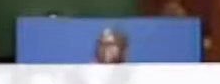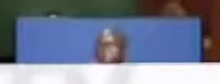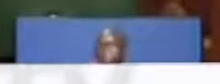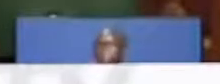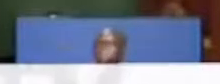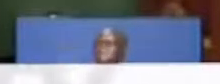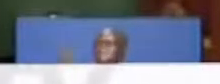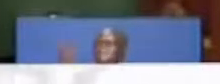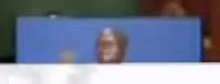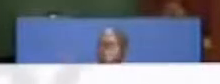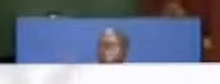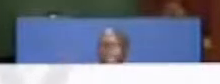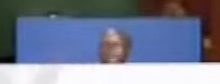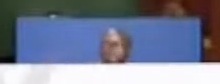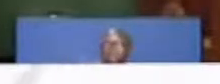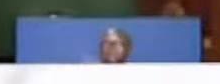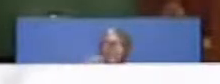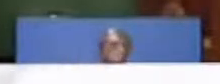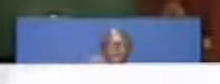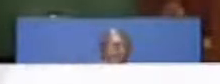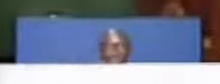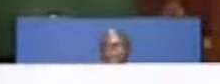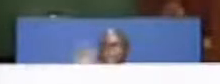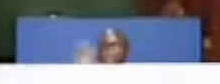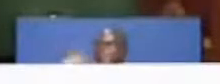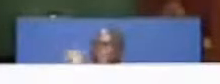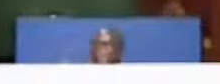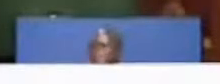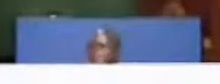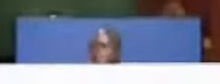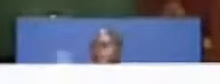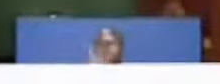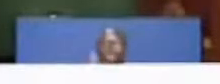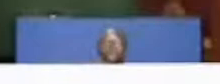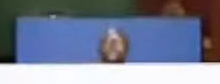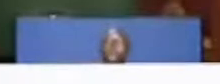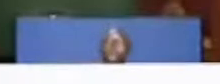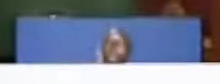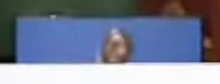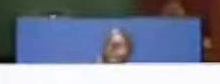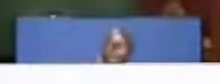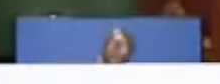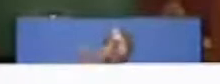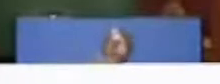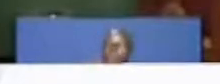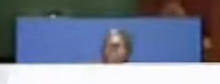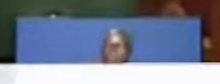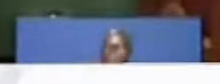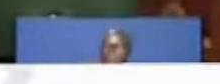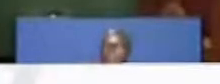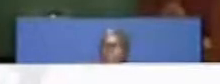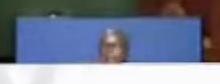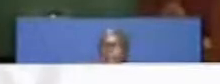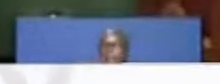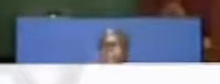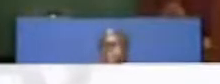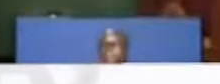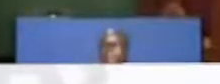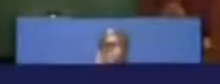served the 5 countries of the region using only one oil berth at the Kipevu oil